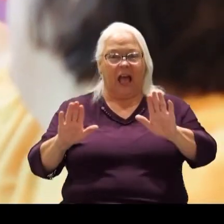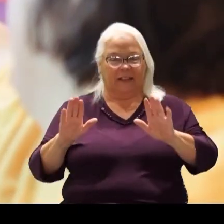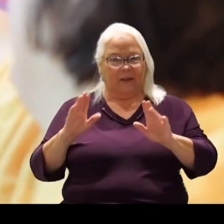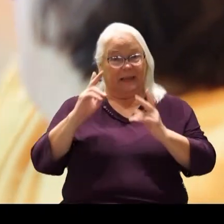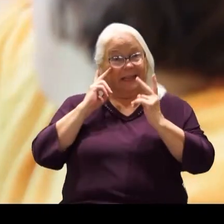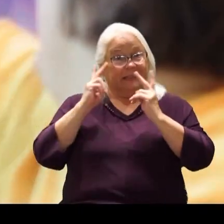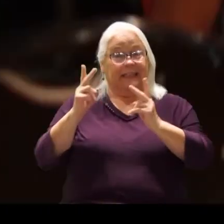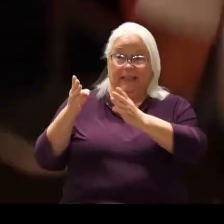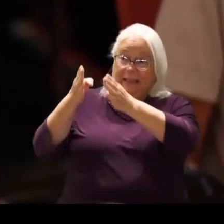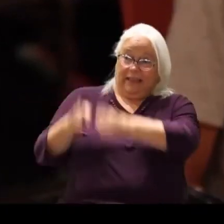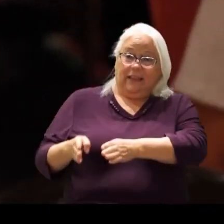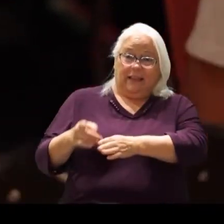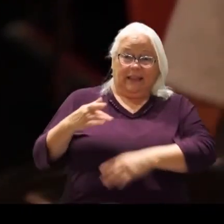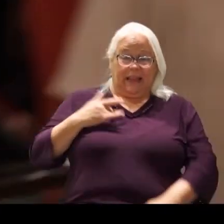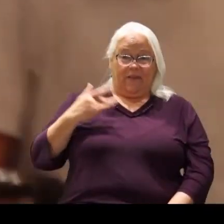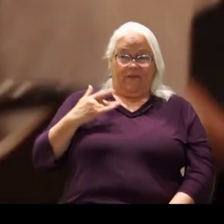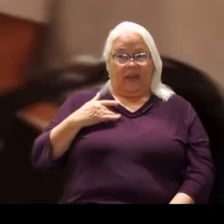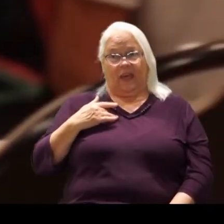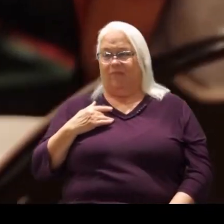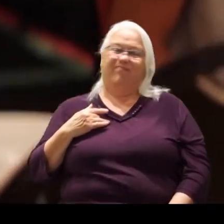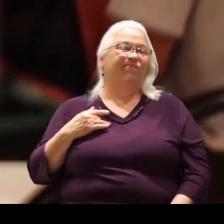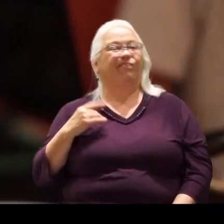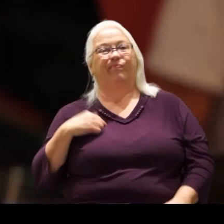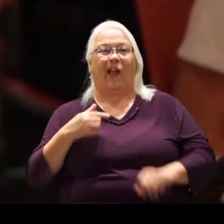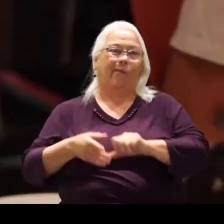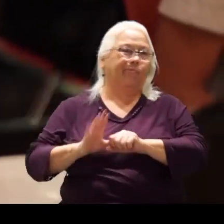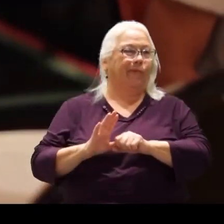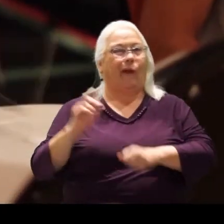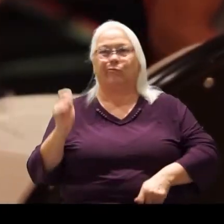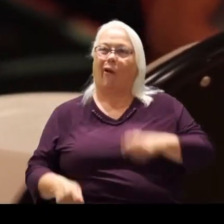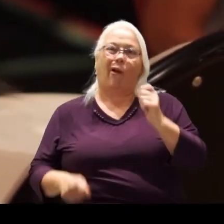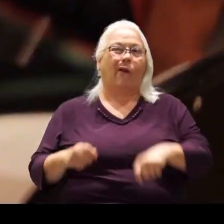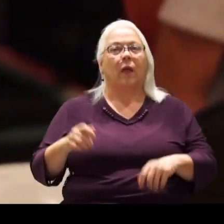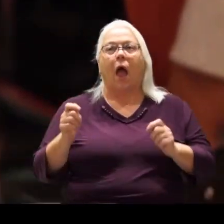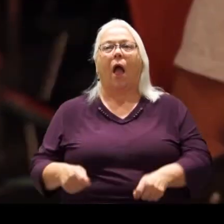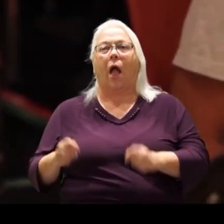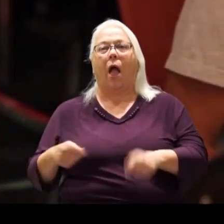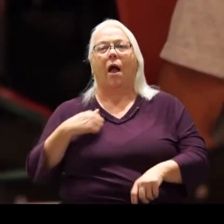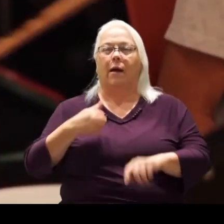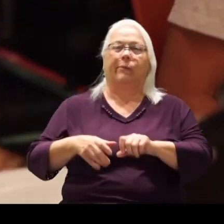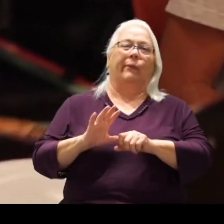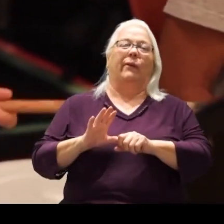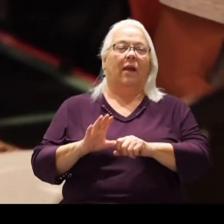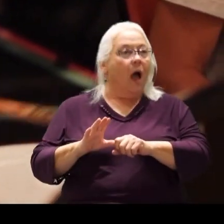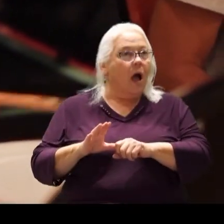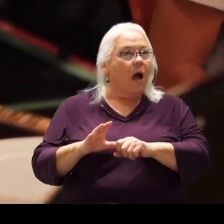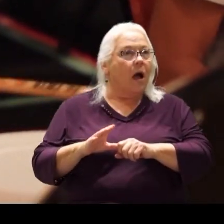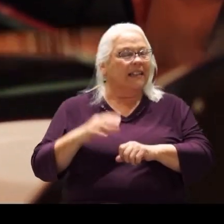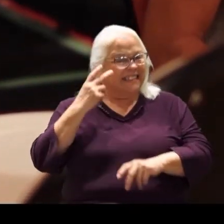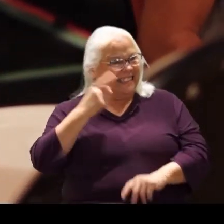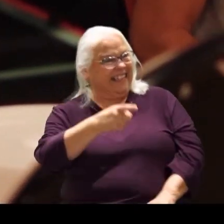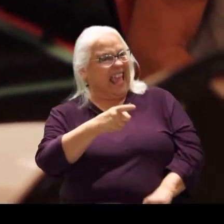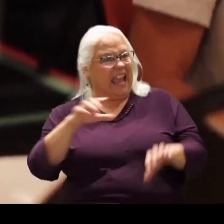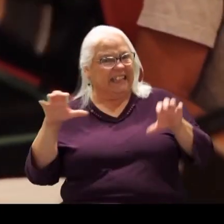It's really awesome to see someone who feels like they can't play drums at all, or feels like they can't even play a rhythm, and